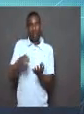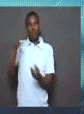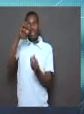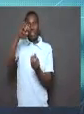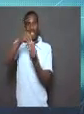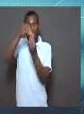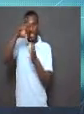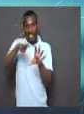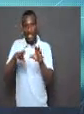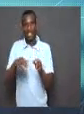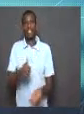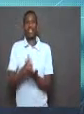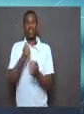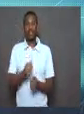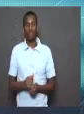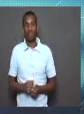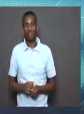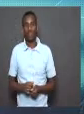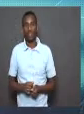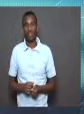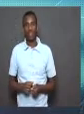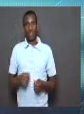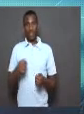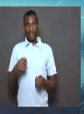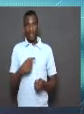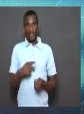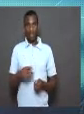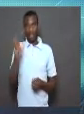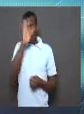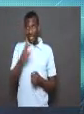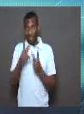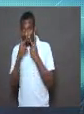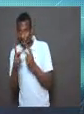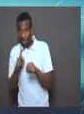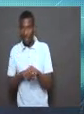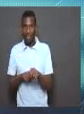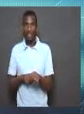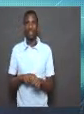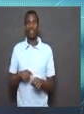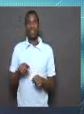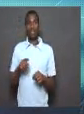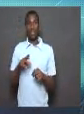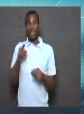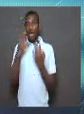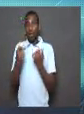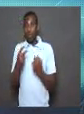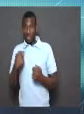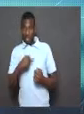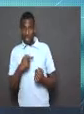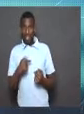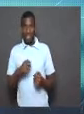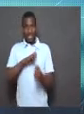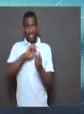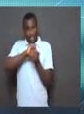If we are not observing a gas, then we evaluate the change in